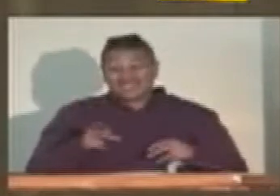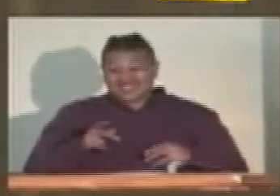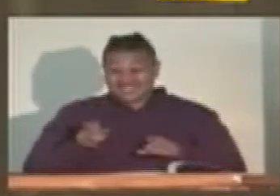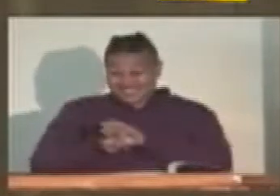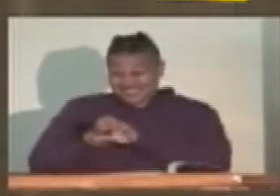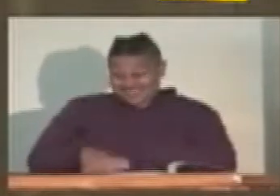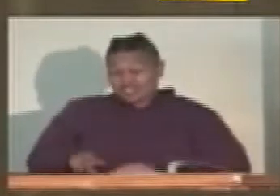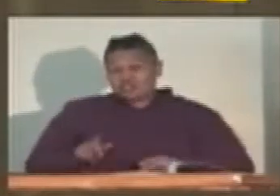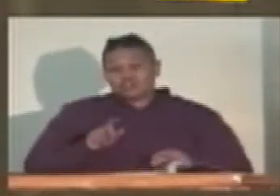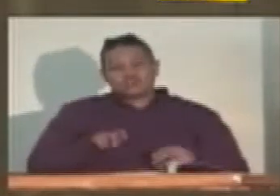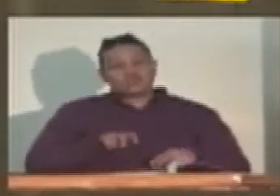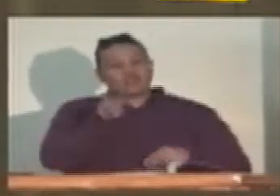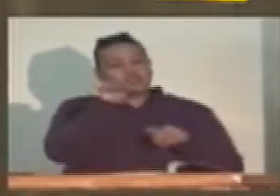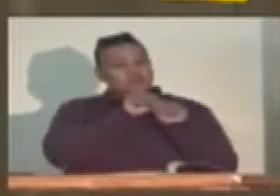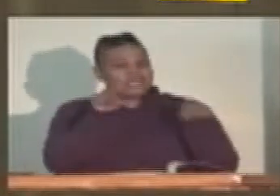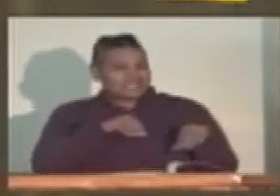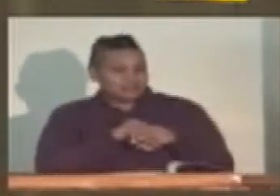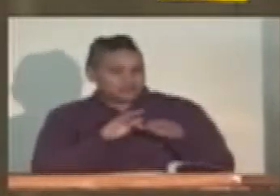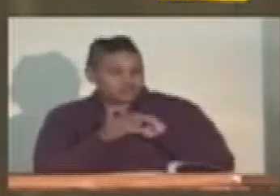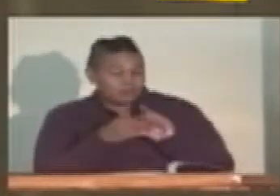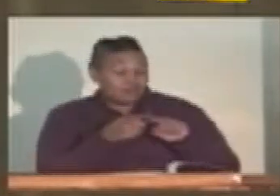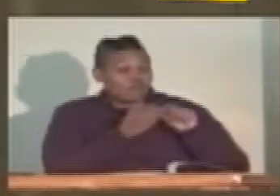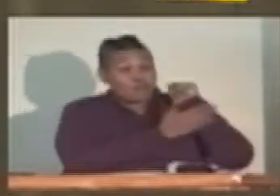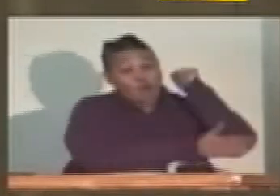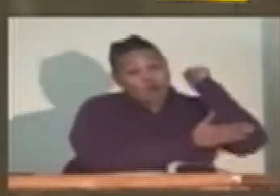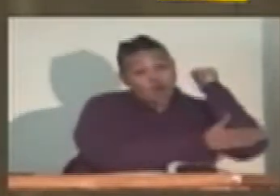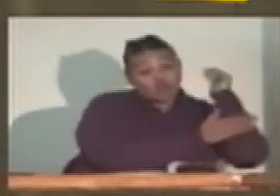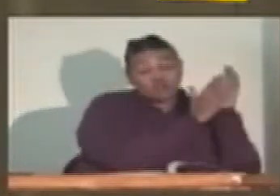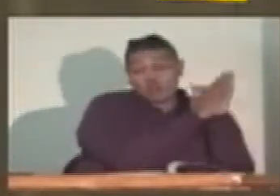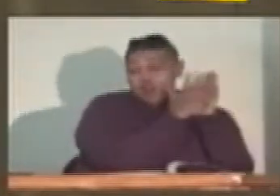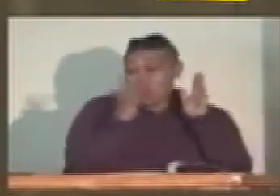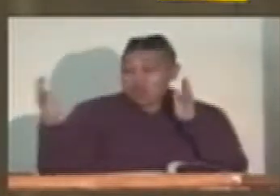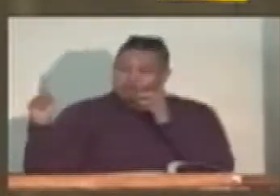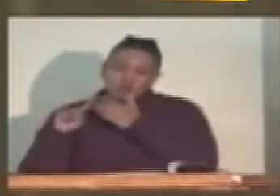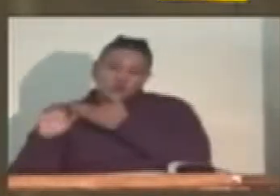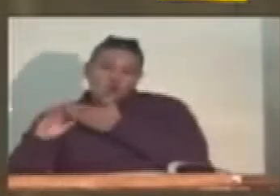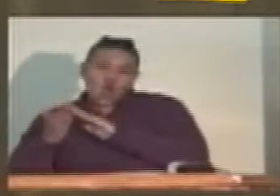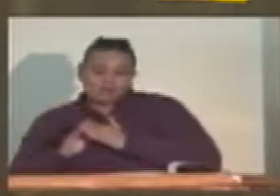system in Jamaica, from the rural parts to the urban centers.